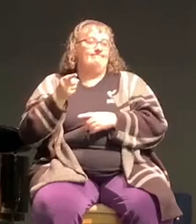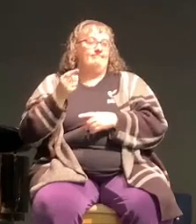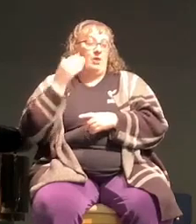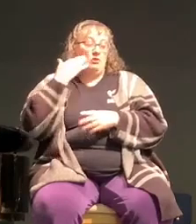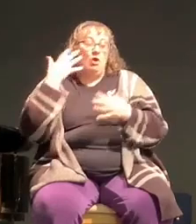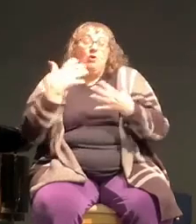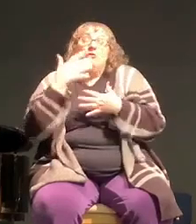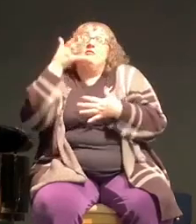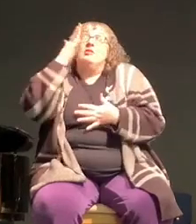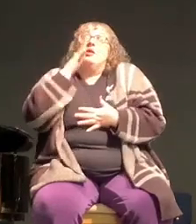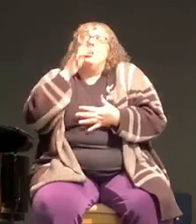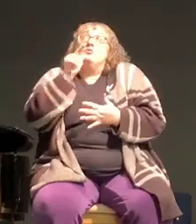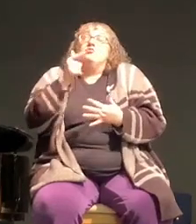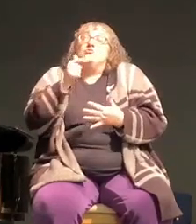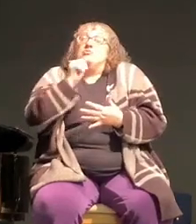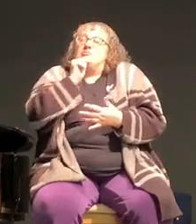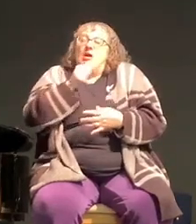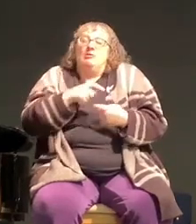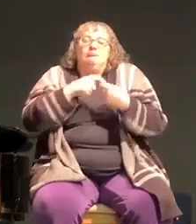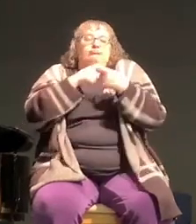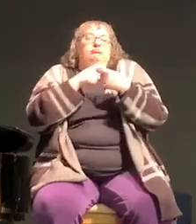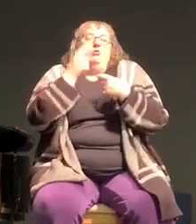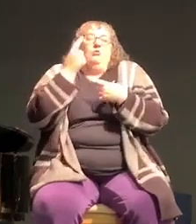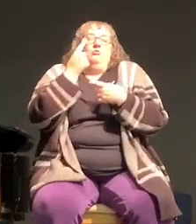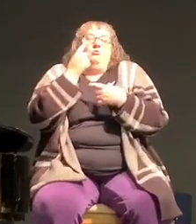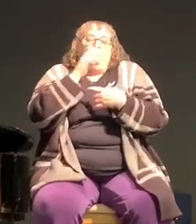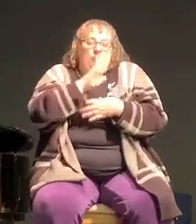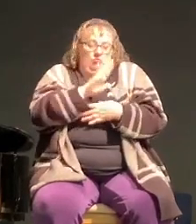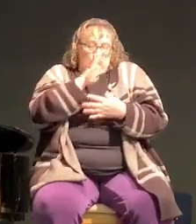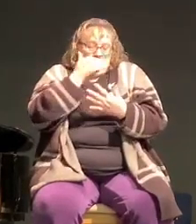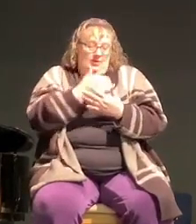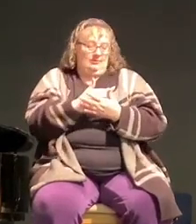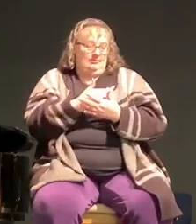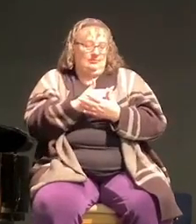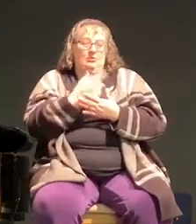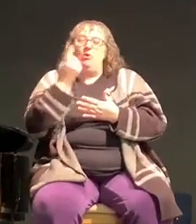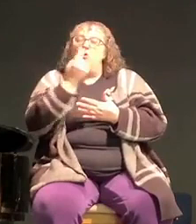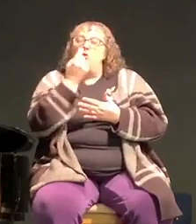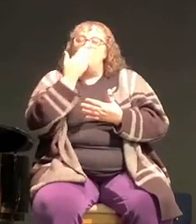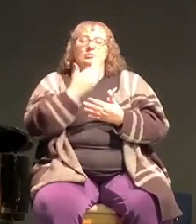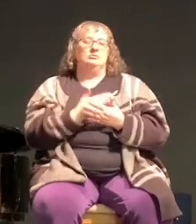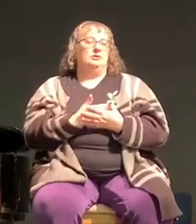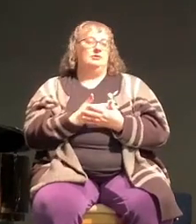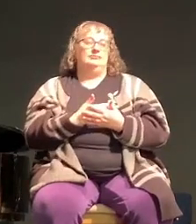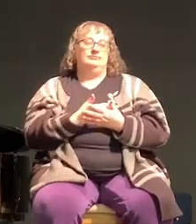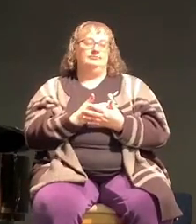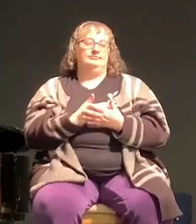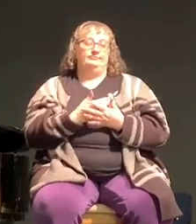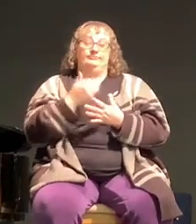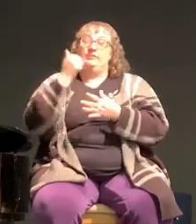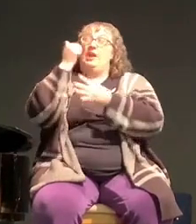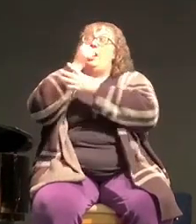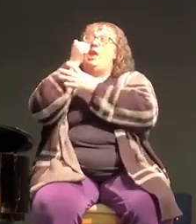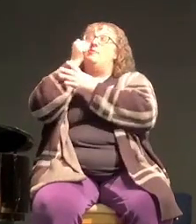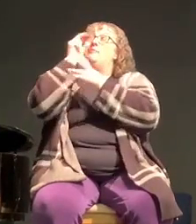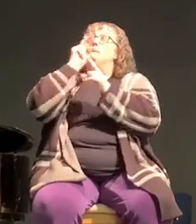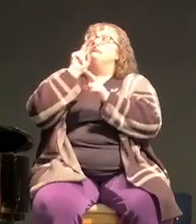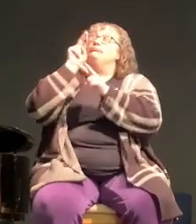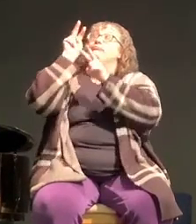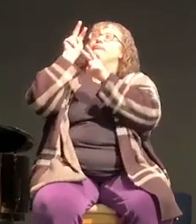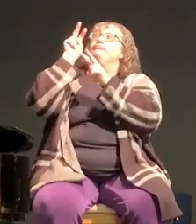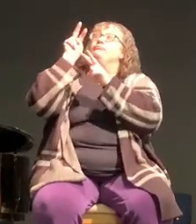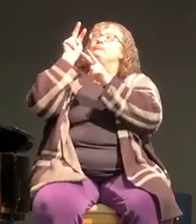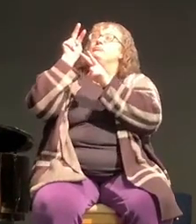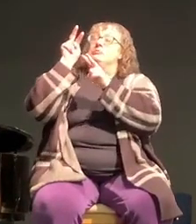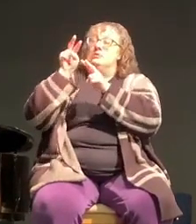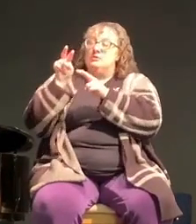you fear God because you have not withheld from me your son, your only son." Abraham looked up there in a thicket.